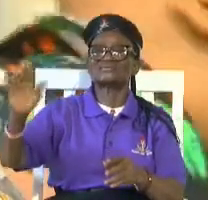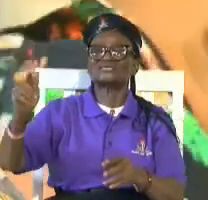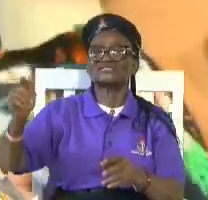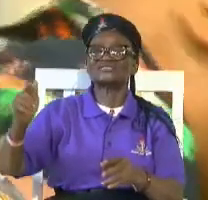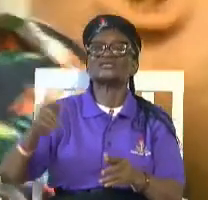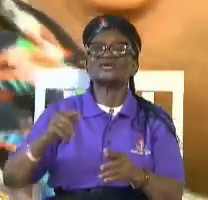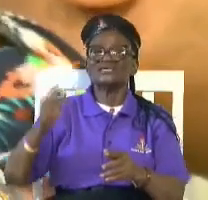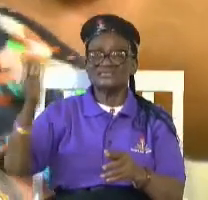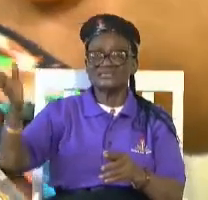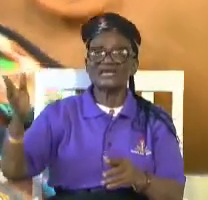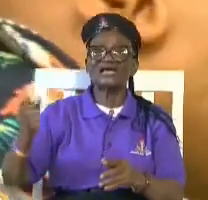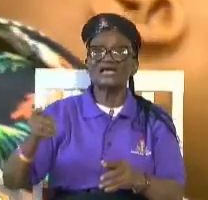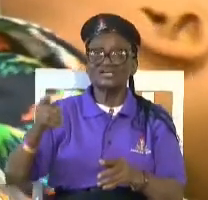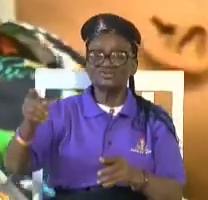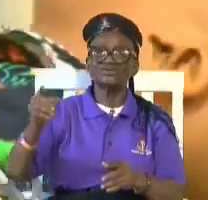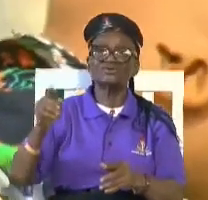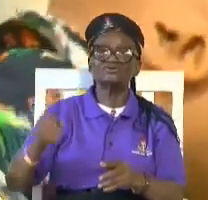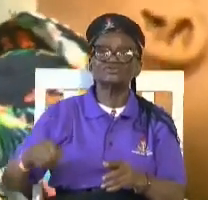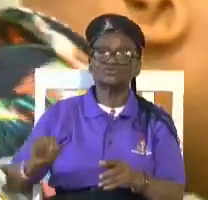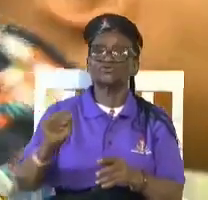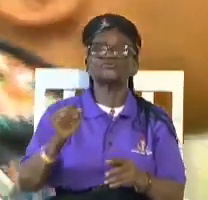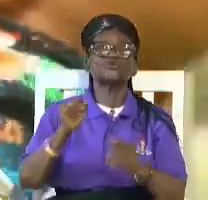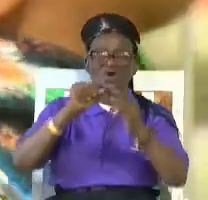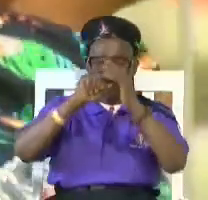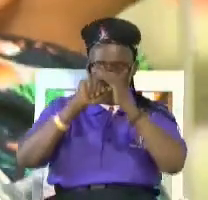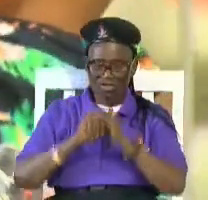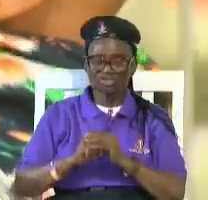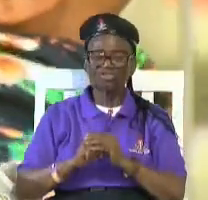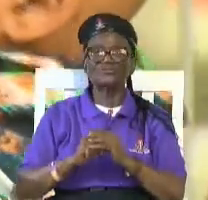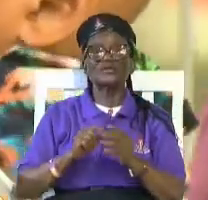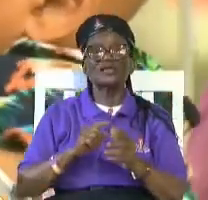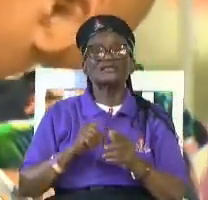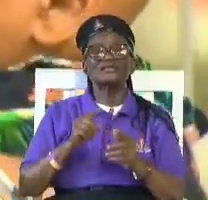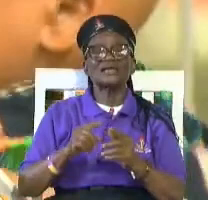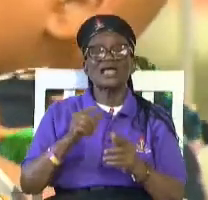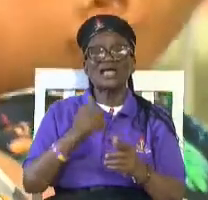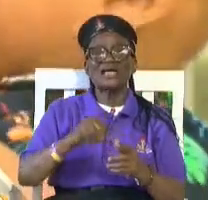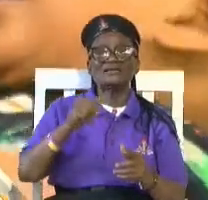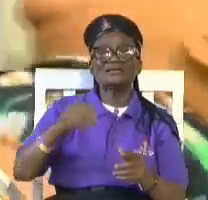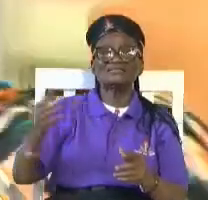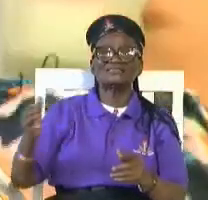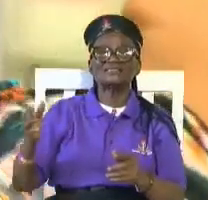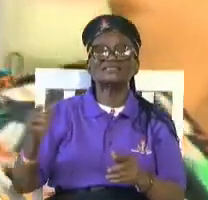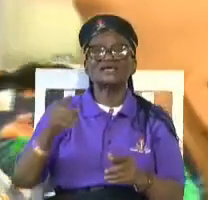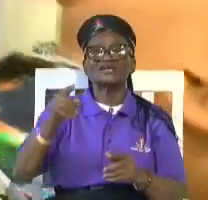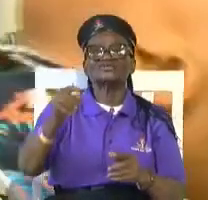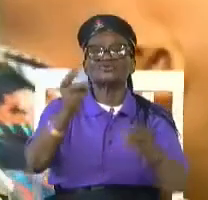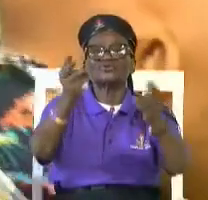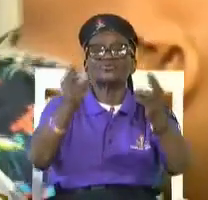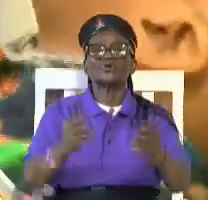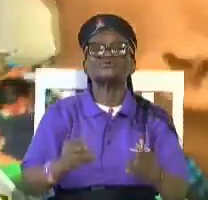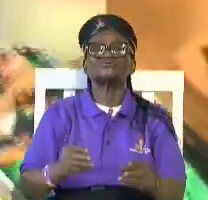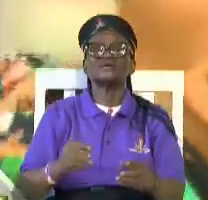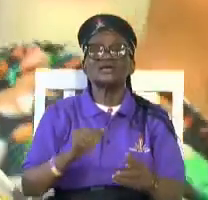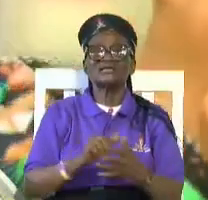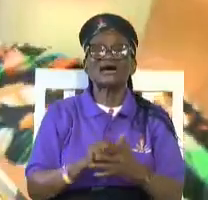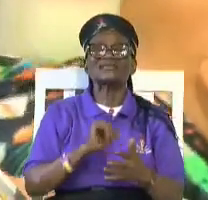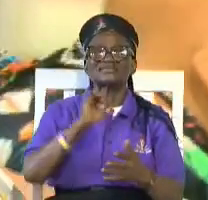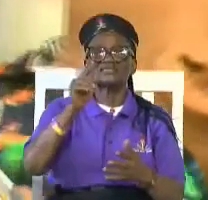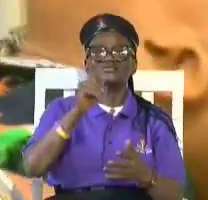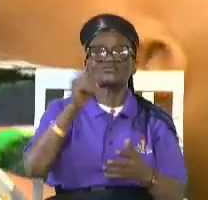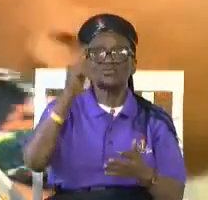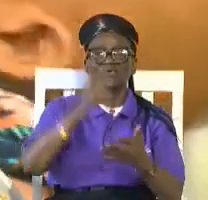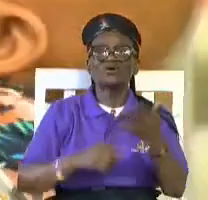want, God will do it for you. Then he said he saw himself again in the revelation that we